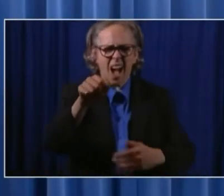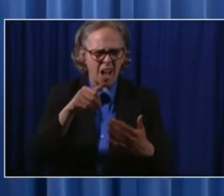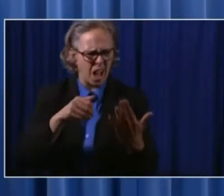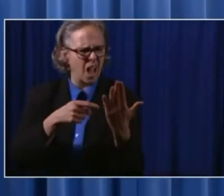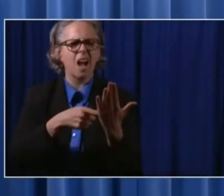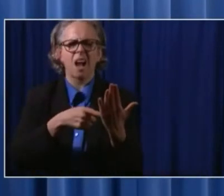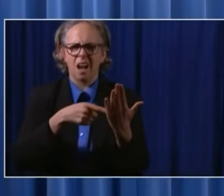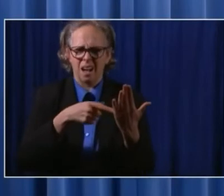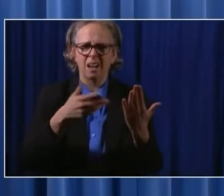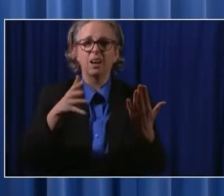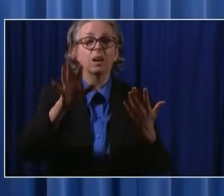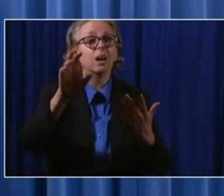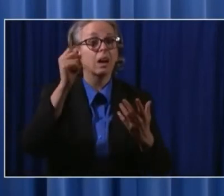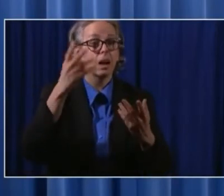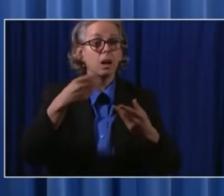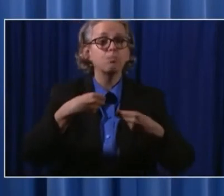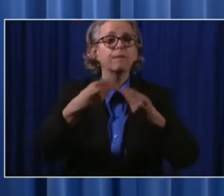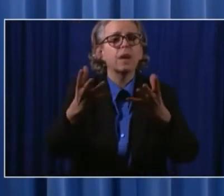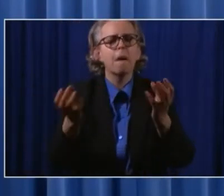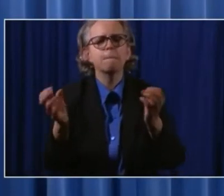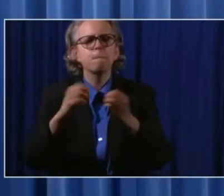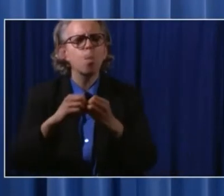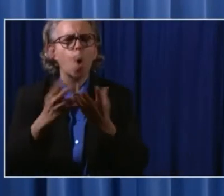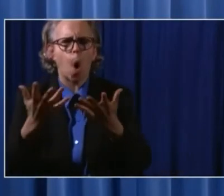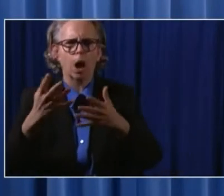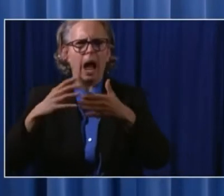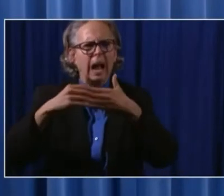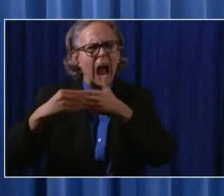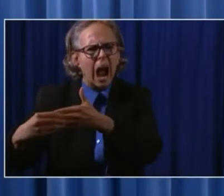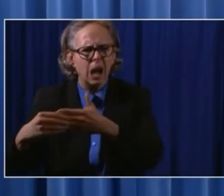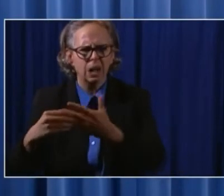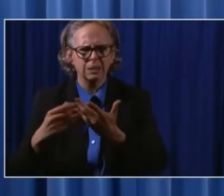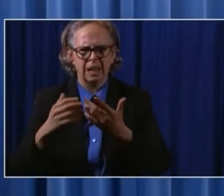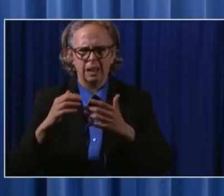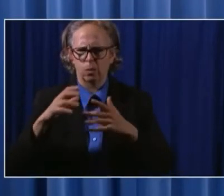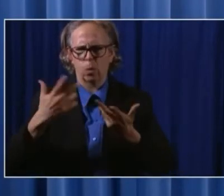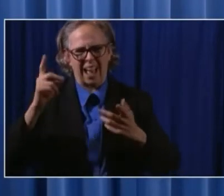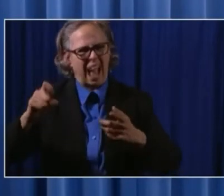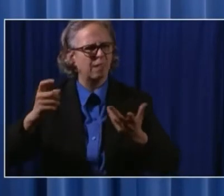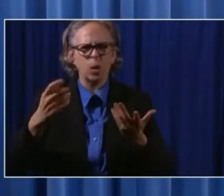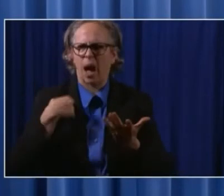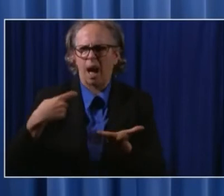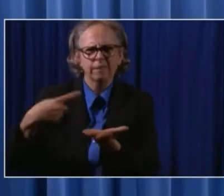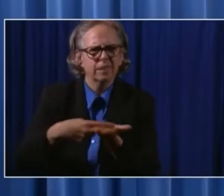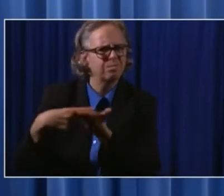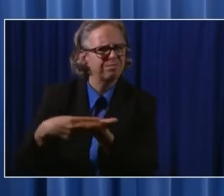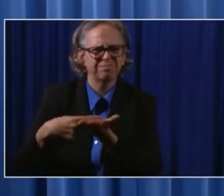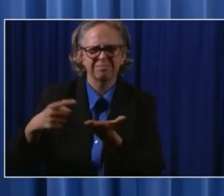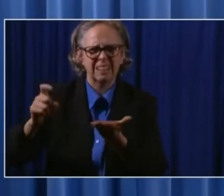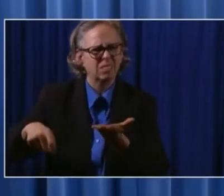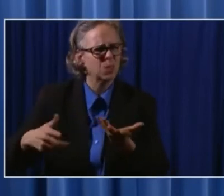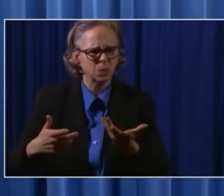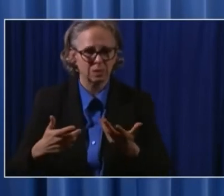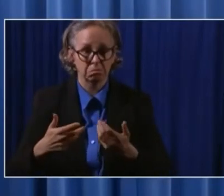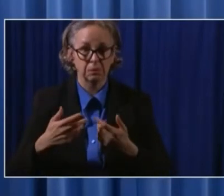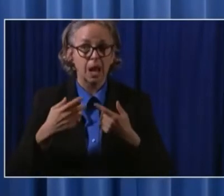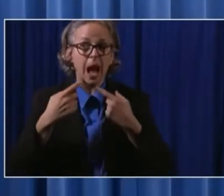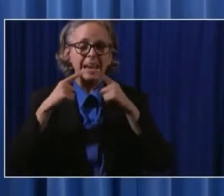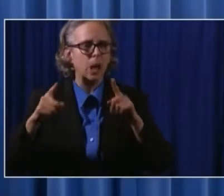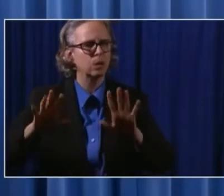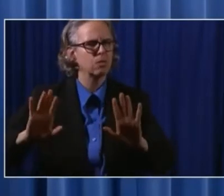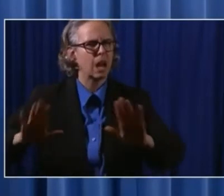do that, we're going to have conversations with them. So we're not ready to announce that yet. But look, everybody's concerned about